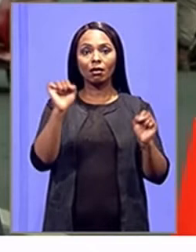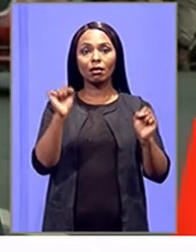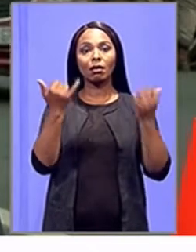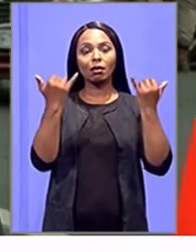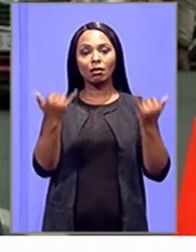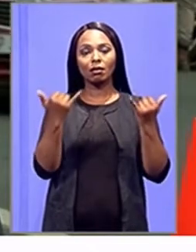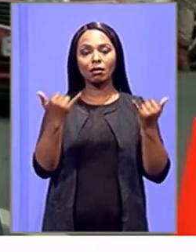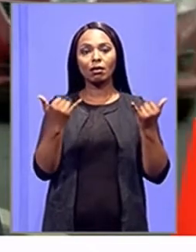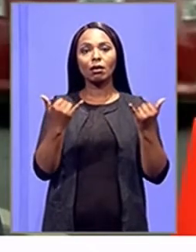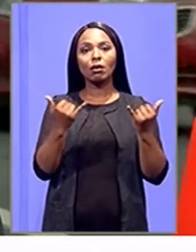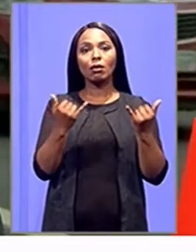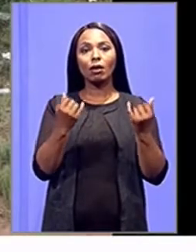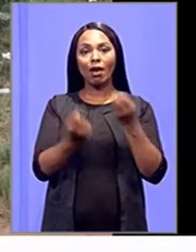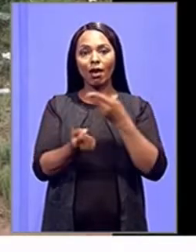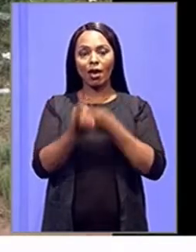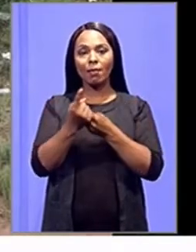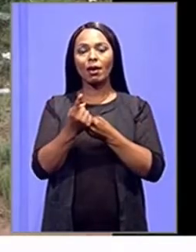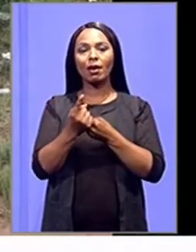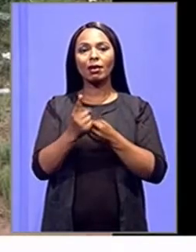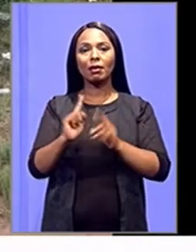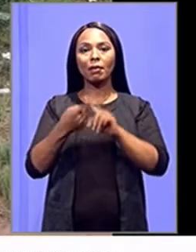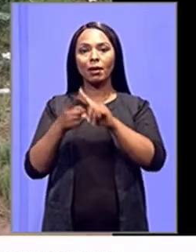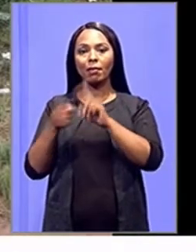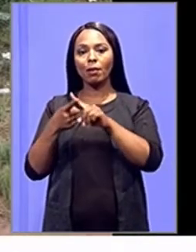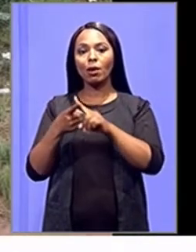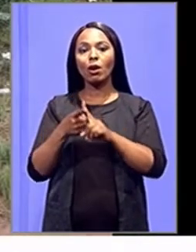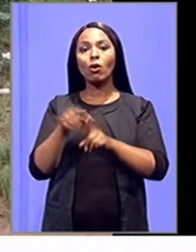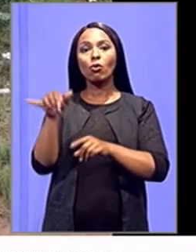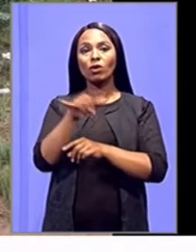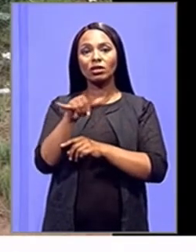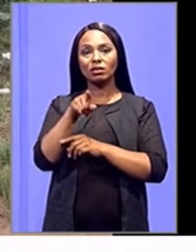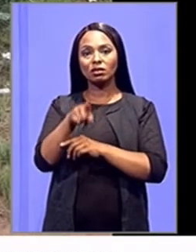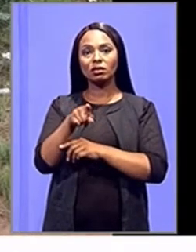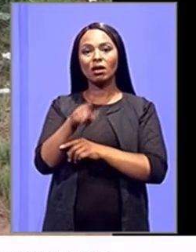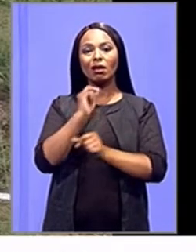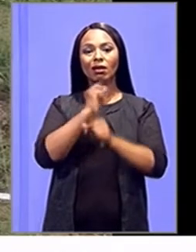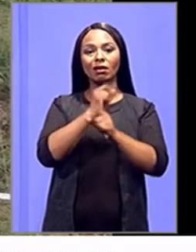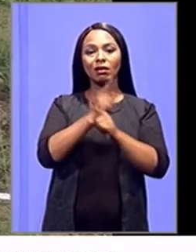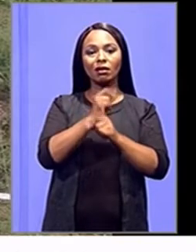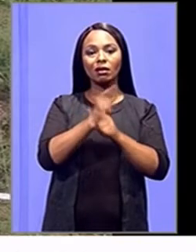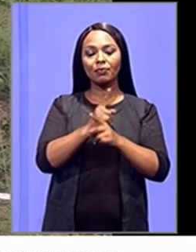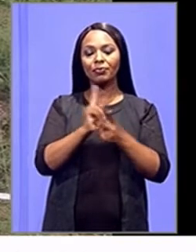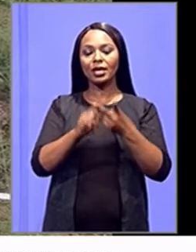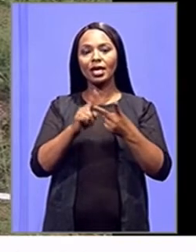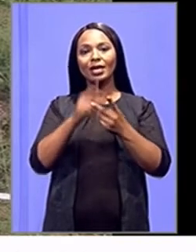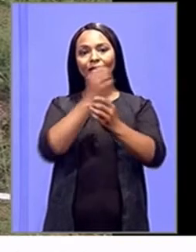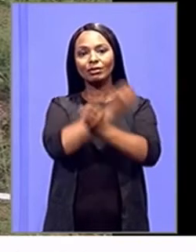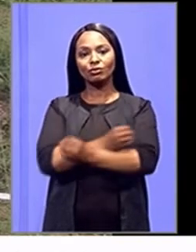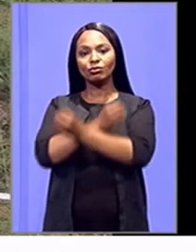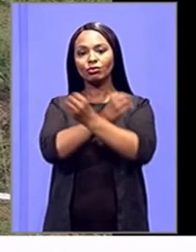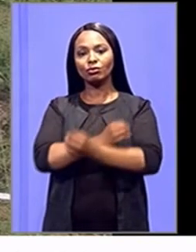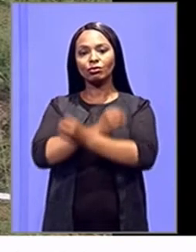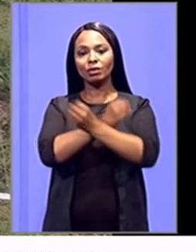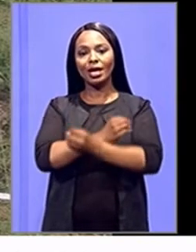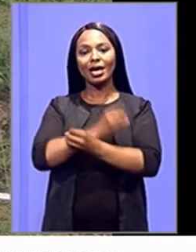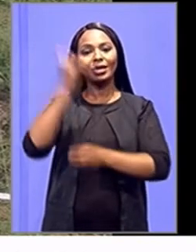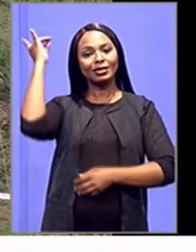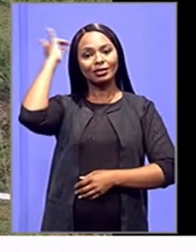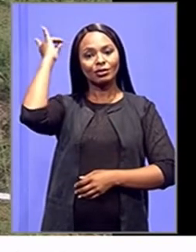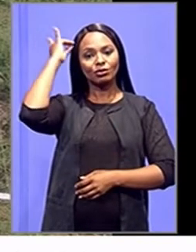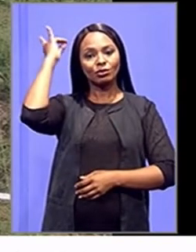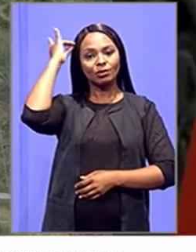contribution to fatal crashes were minibuses, light delivery vehicles and trucks. Most